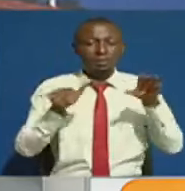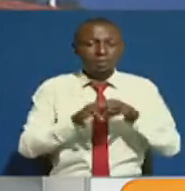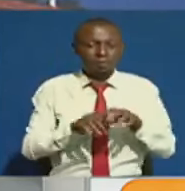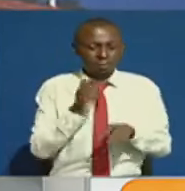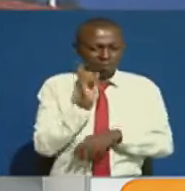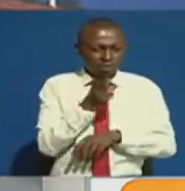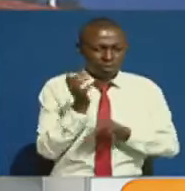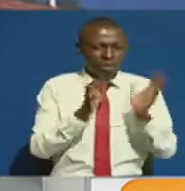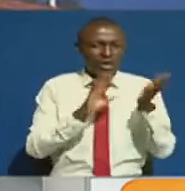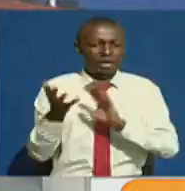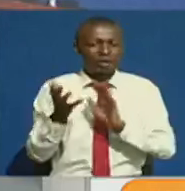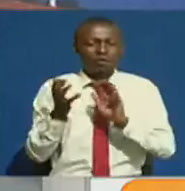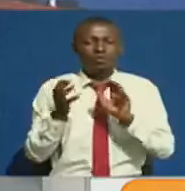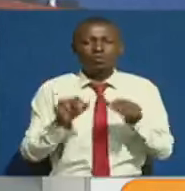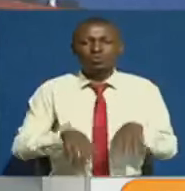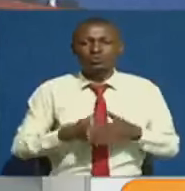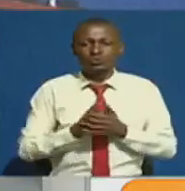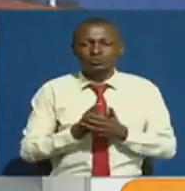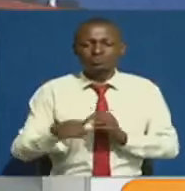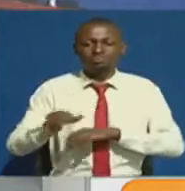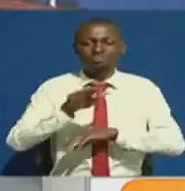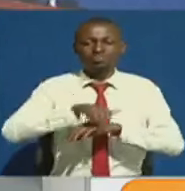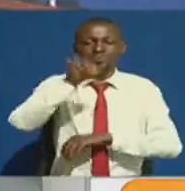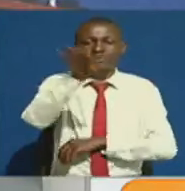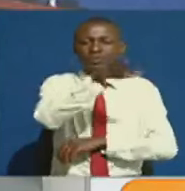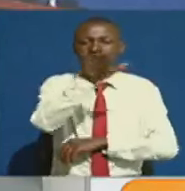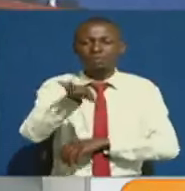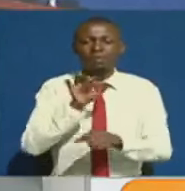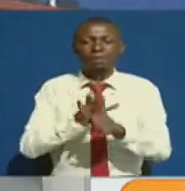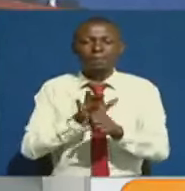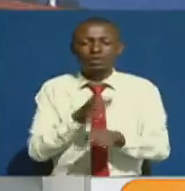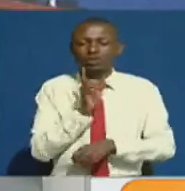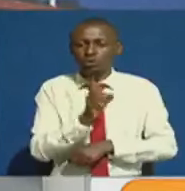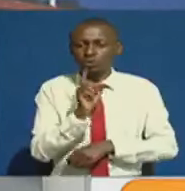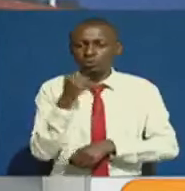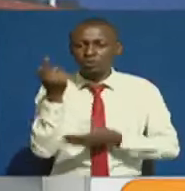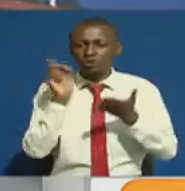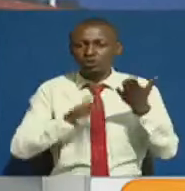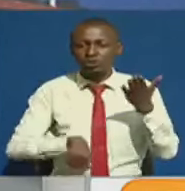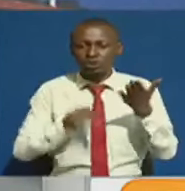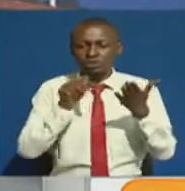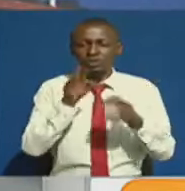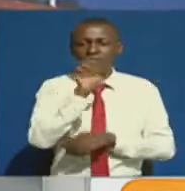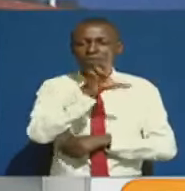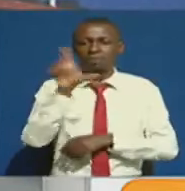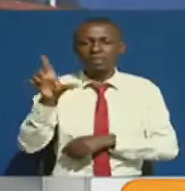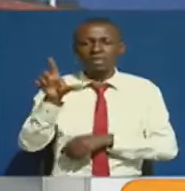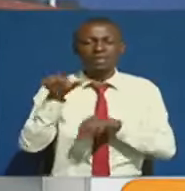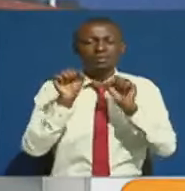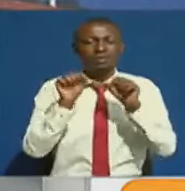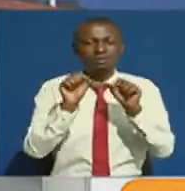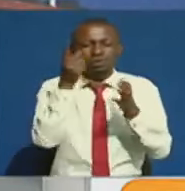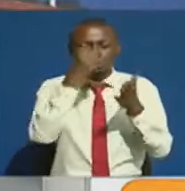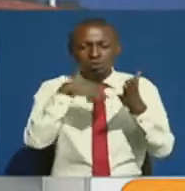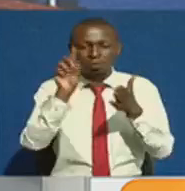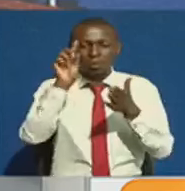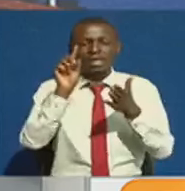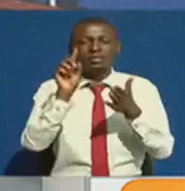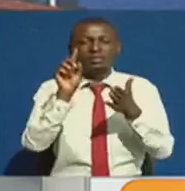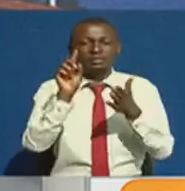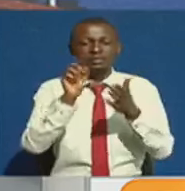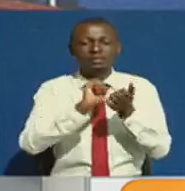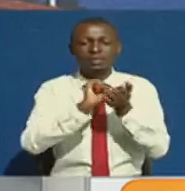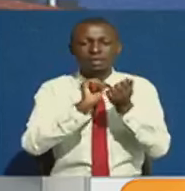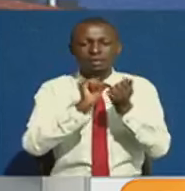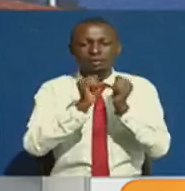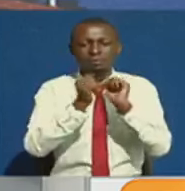ahead of its tabling. The National Assembly Majority Whip, Sylvanus Osoro, says the controversial bill will only be passed by the House with key